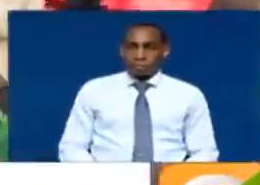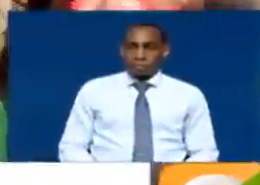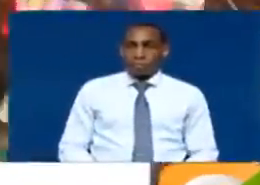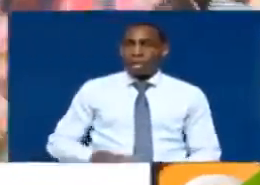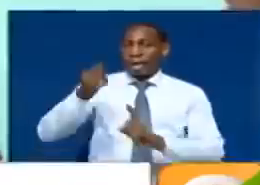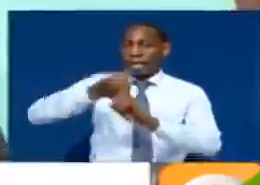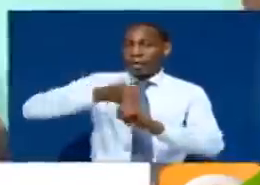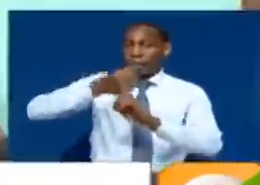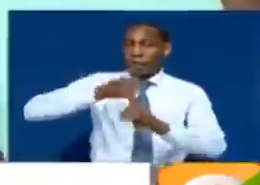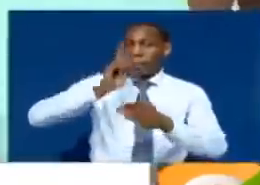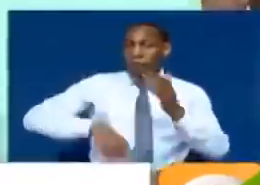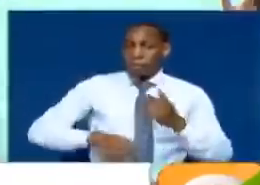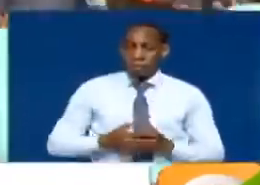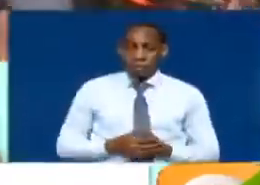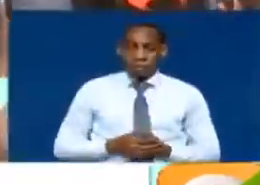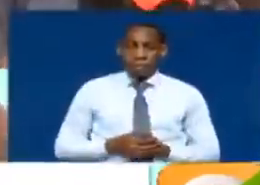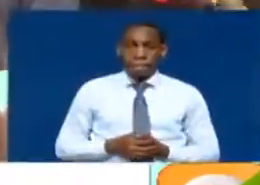His clarion call